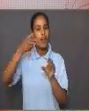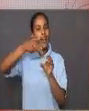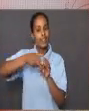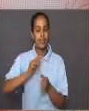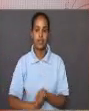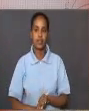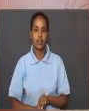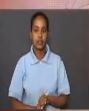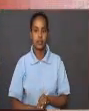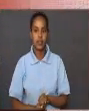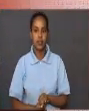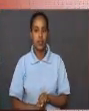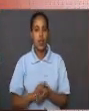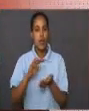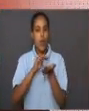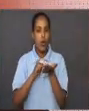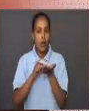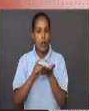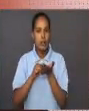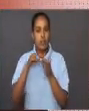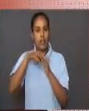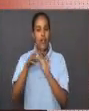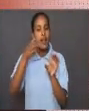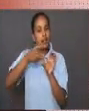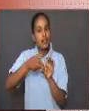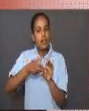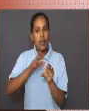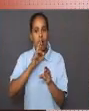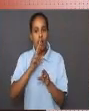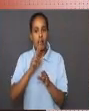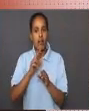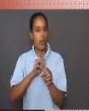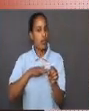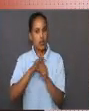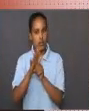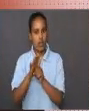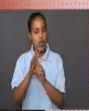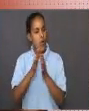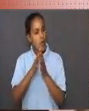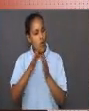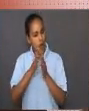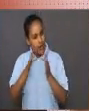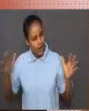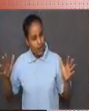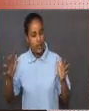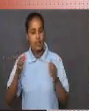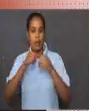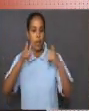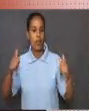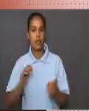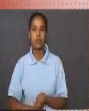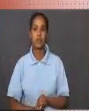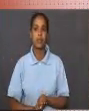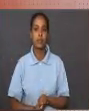process of gases. The molecules in gases are already widely